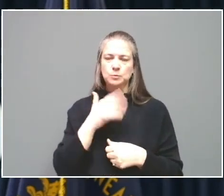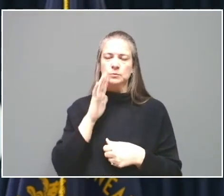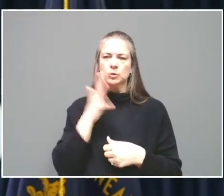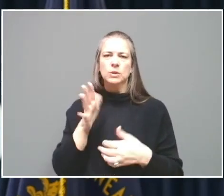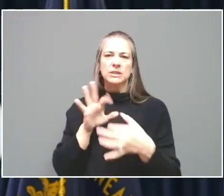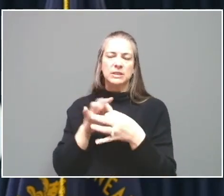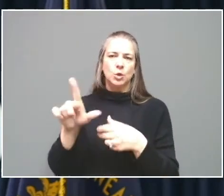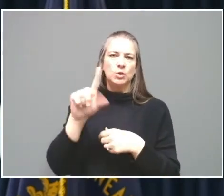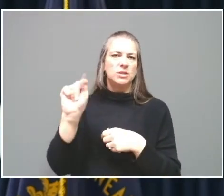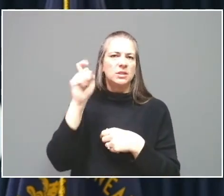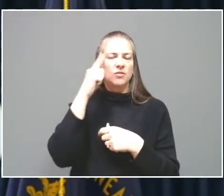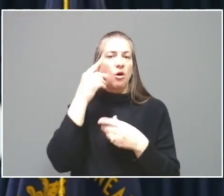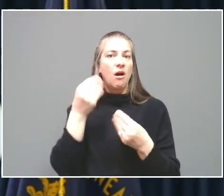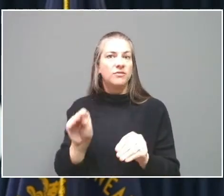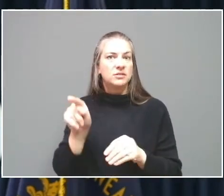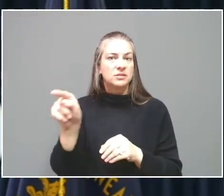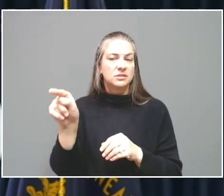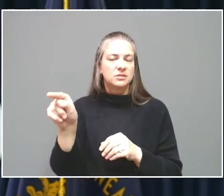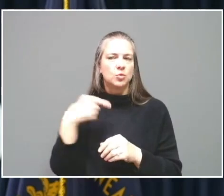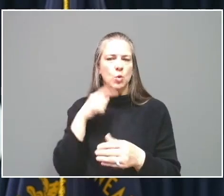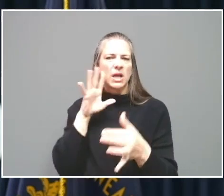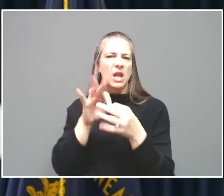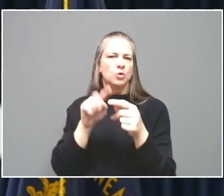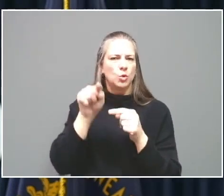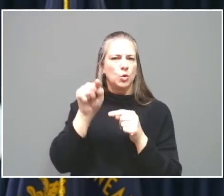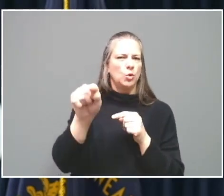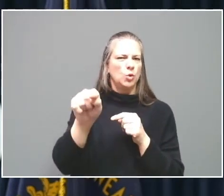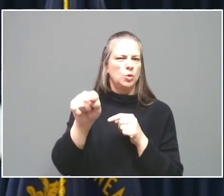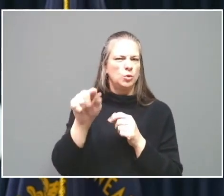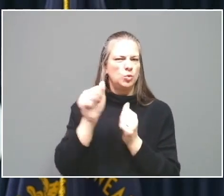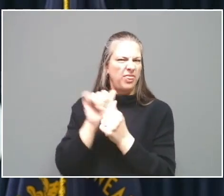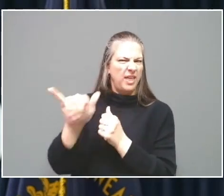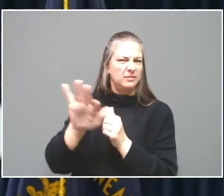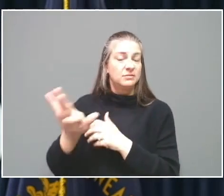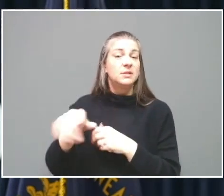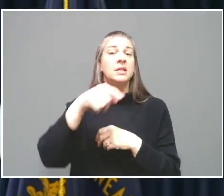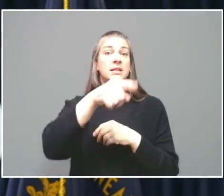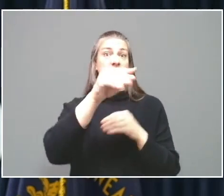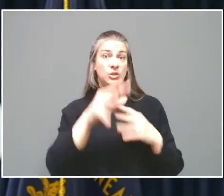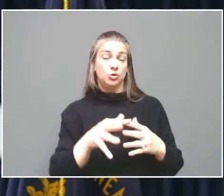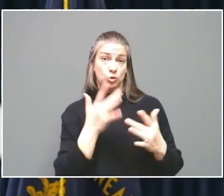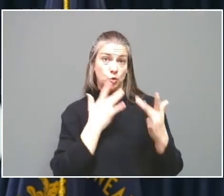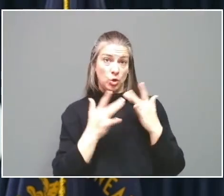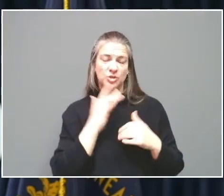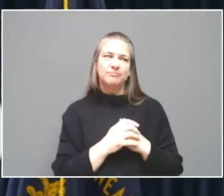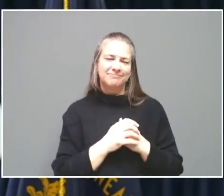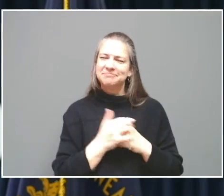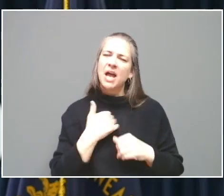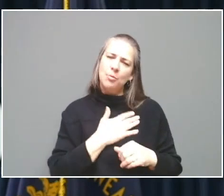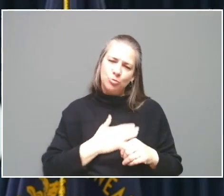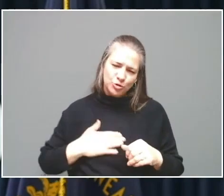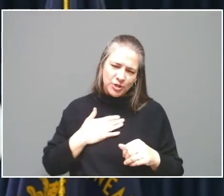Governor's office to you on the teacher shortage. I appreciate that Representative Tipton